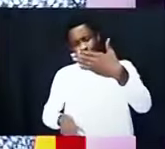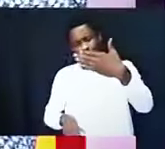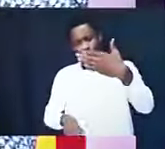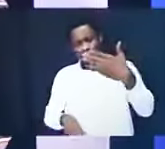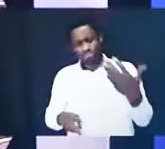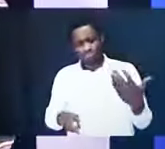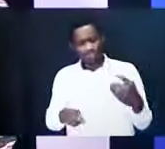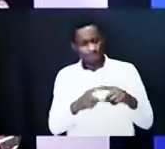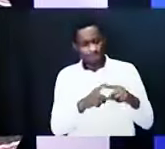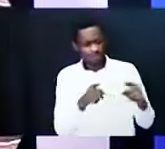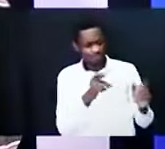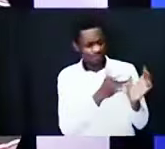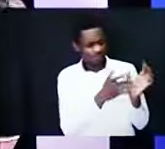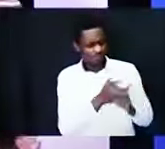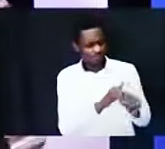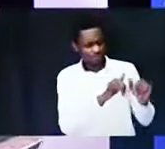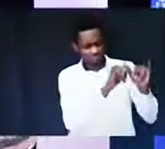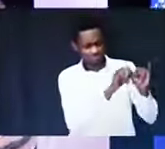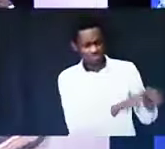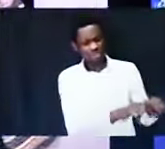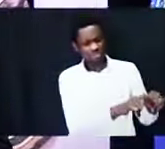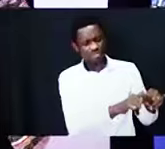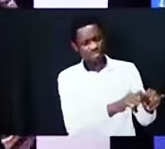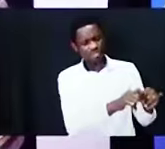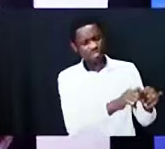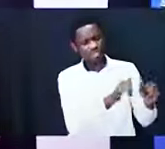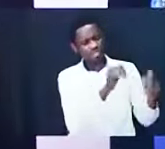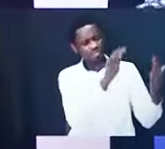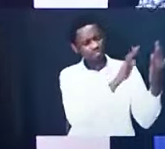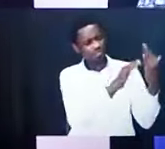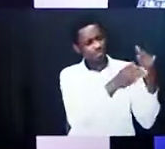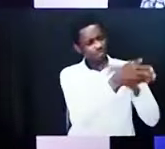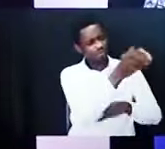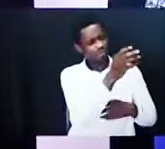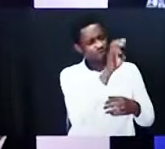God, 40 days praying and fasting.